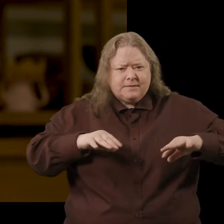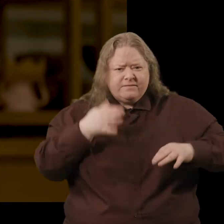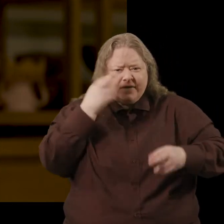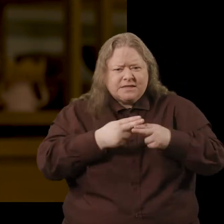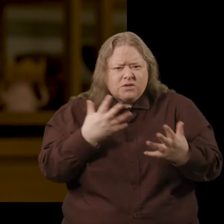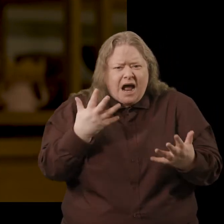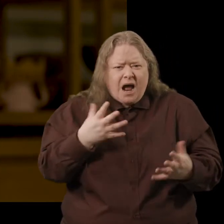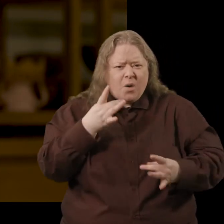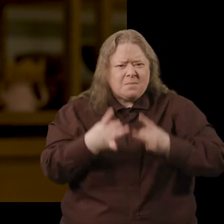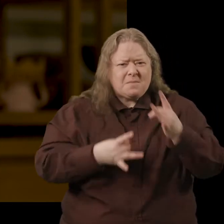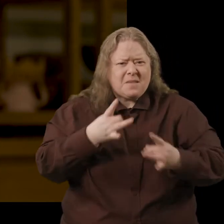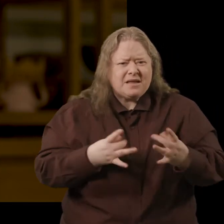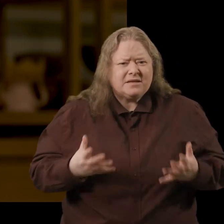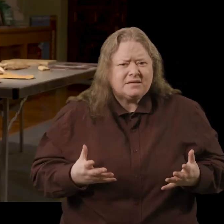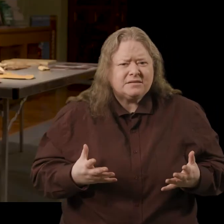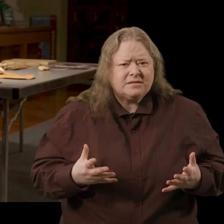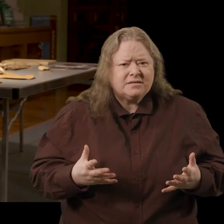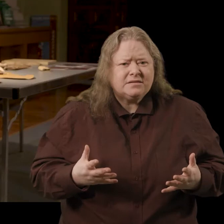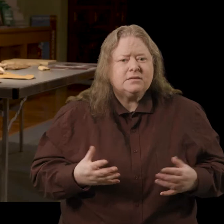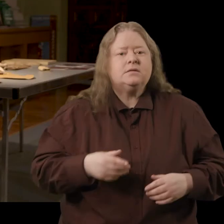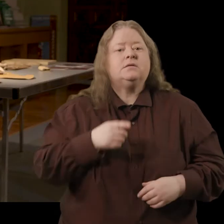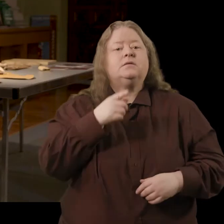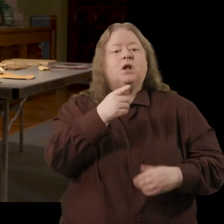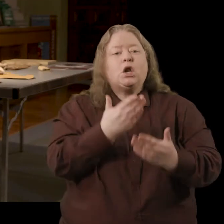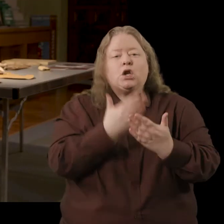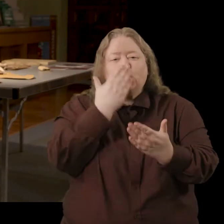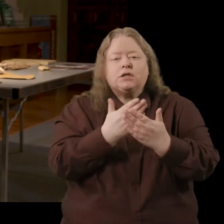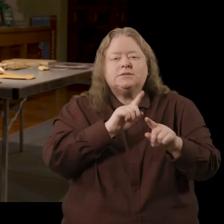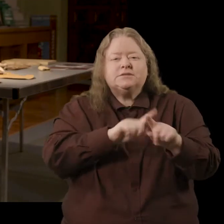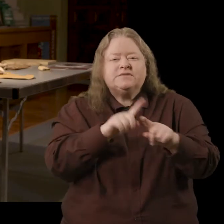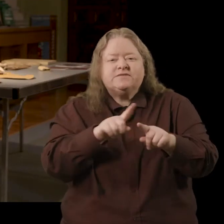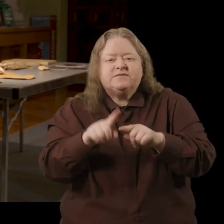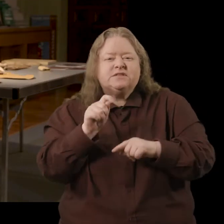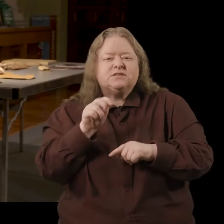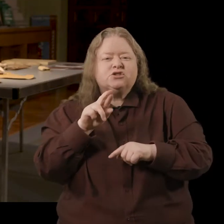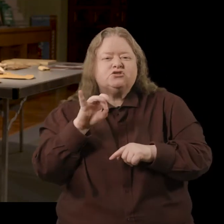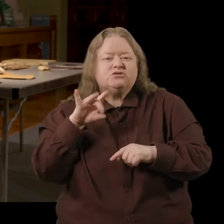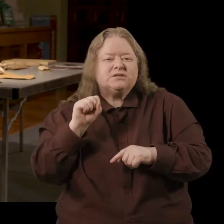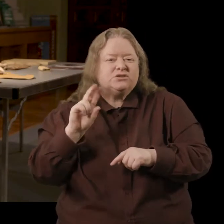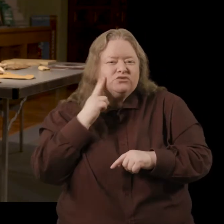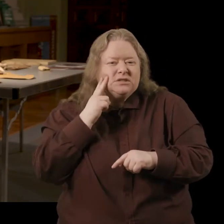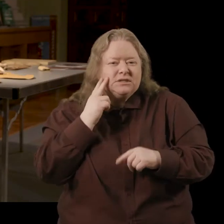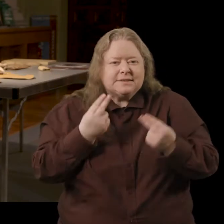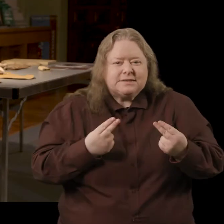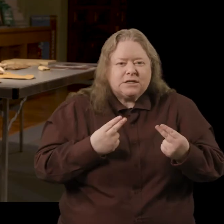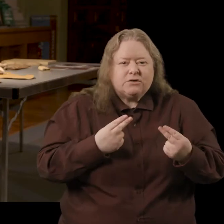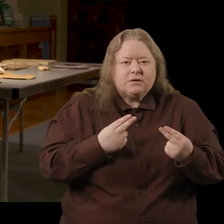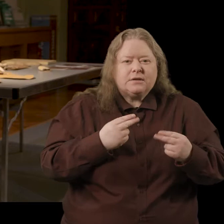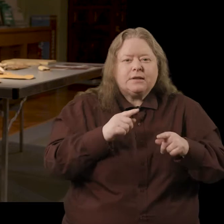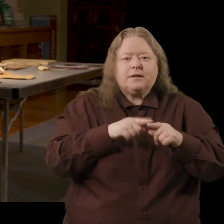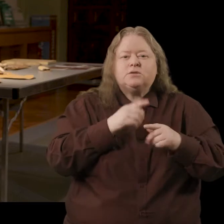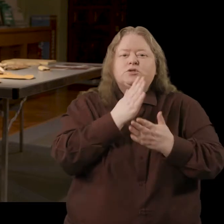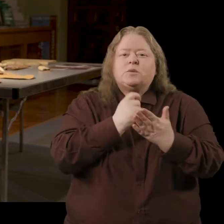to find out how it was made. You're learning the tricks that were necessary, and it can